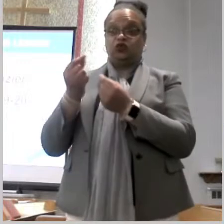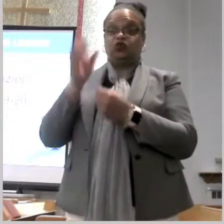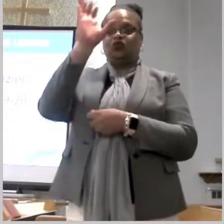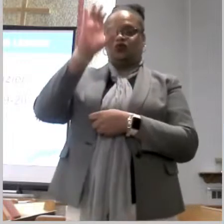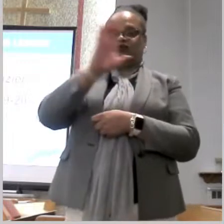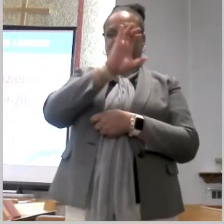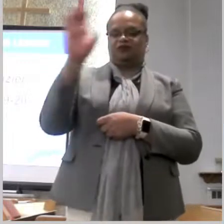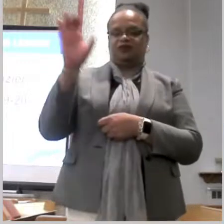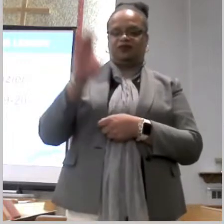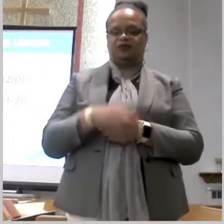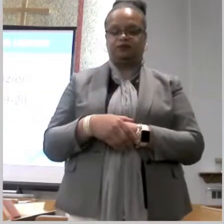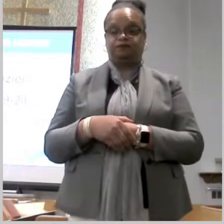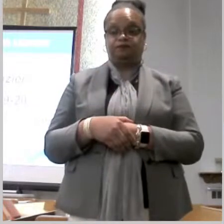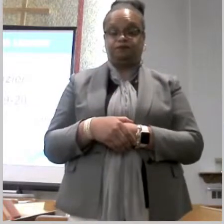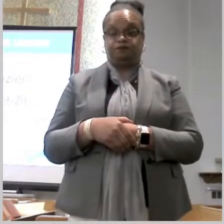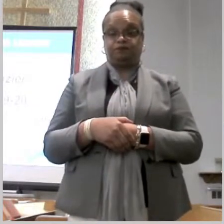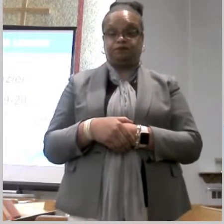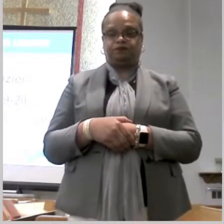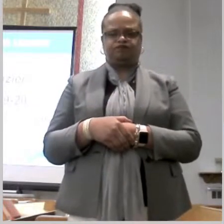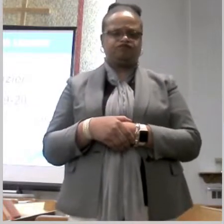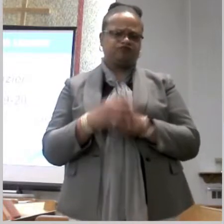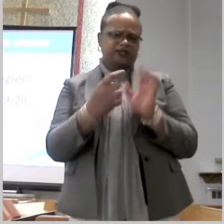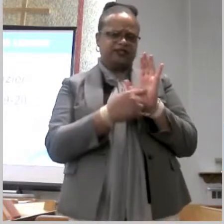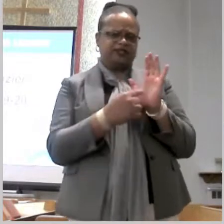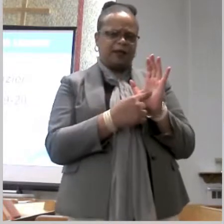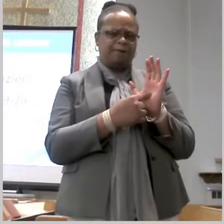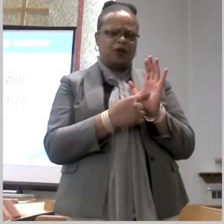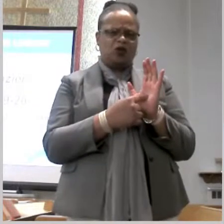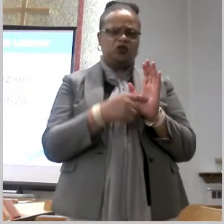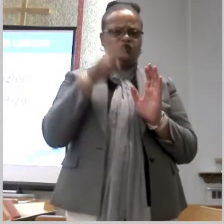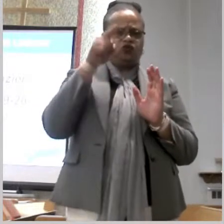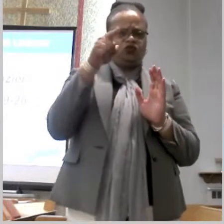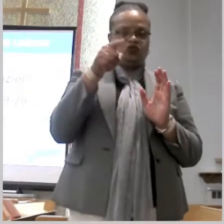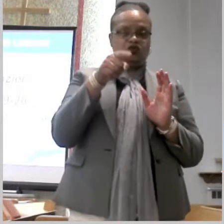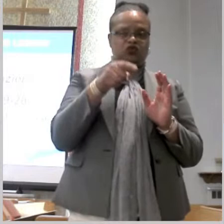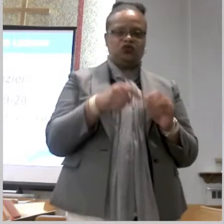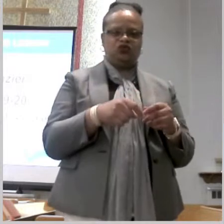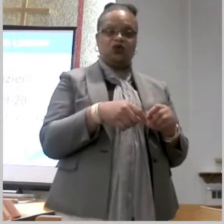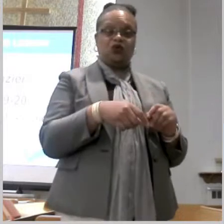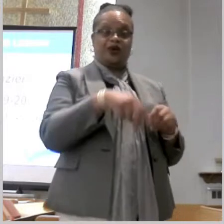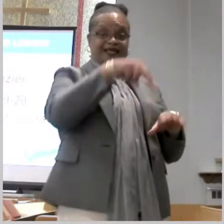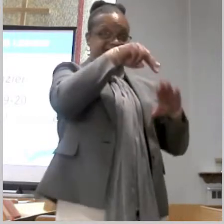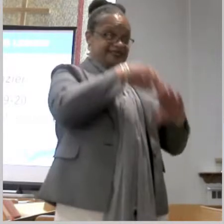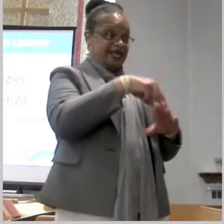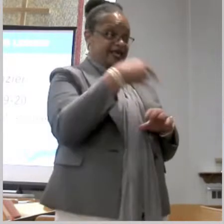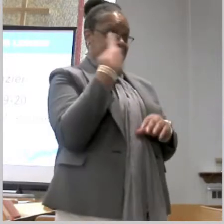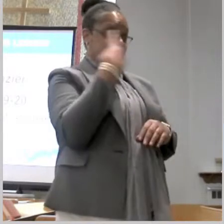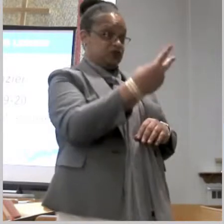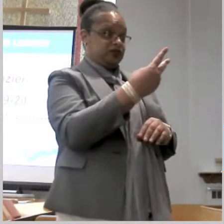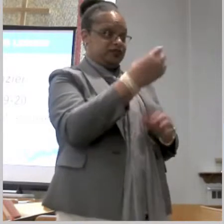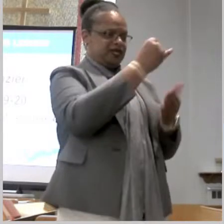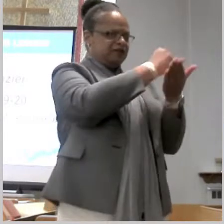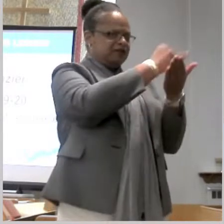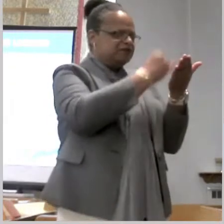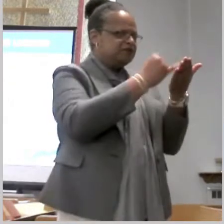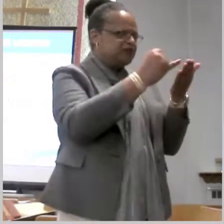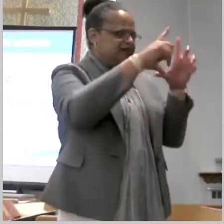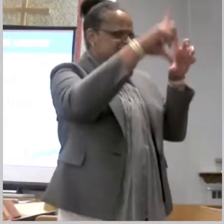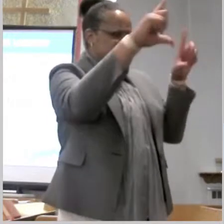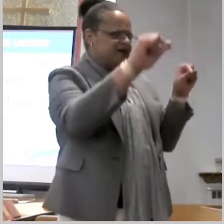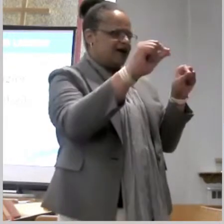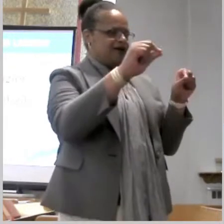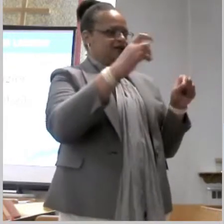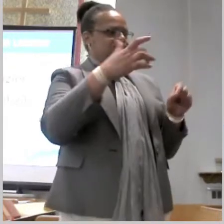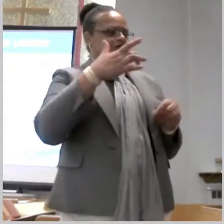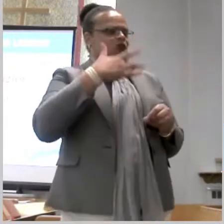cross. Amen. Amen. Now, have you ever stood in front of a breathtaking painting, right, and felt a deep sense